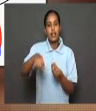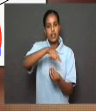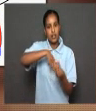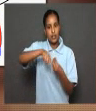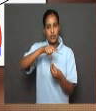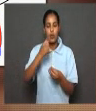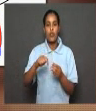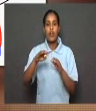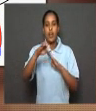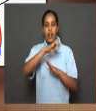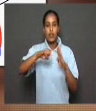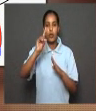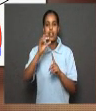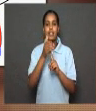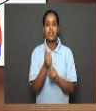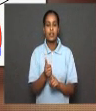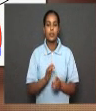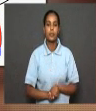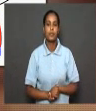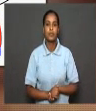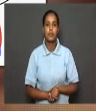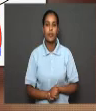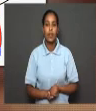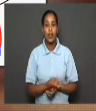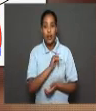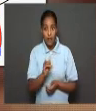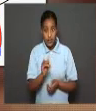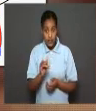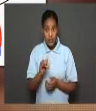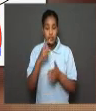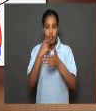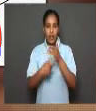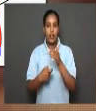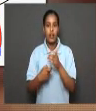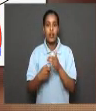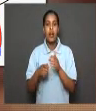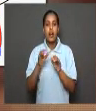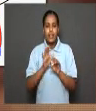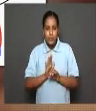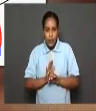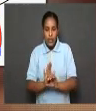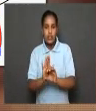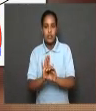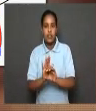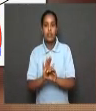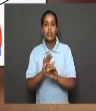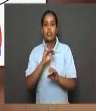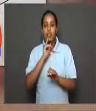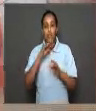of electron density. As a result, repulsions are